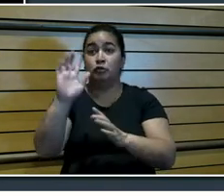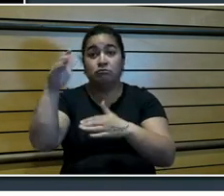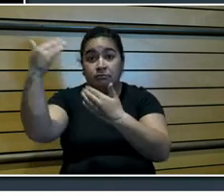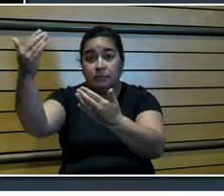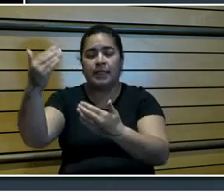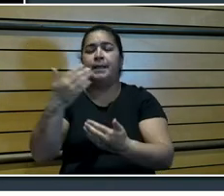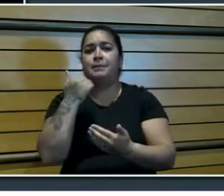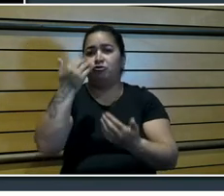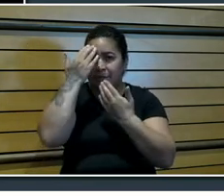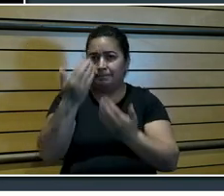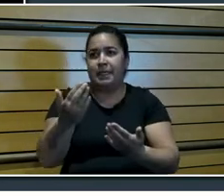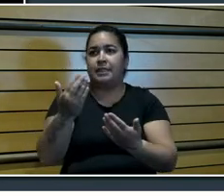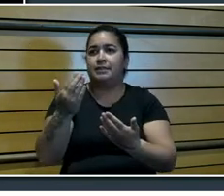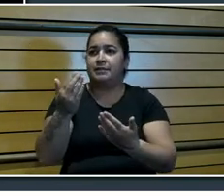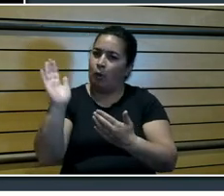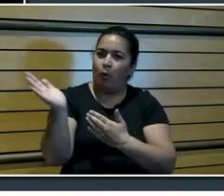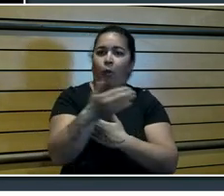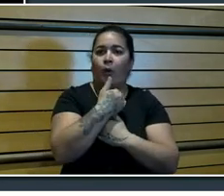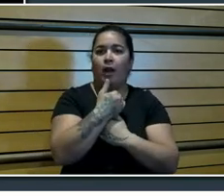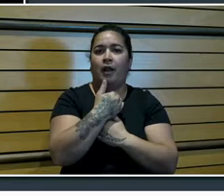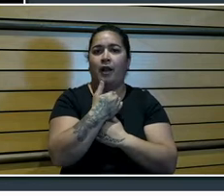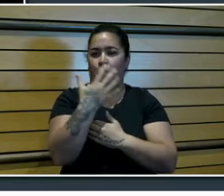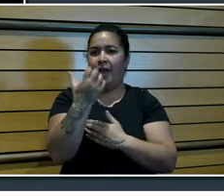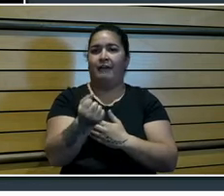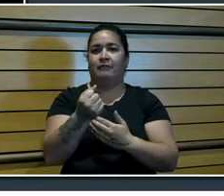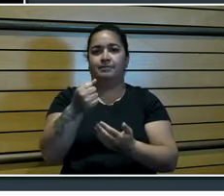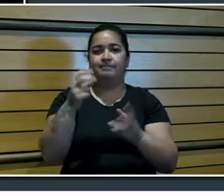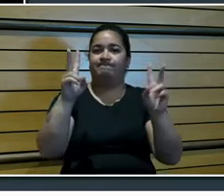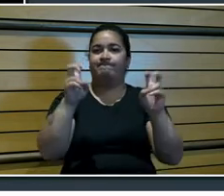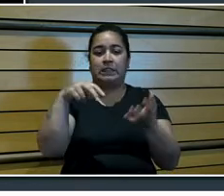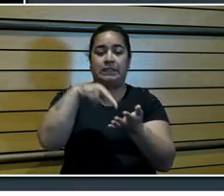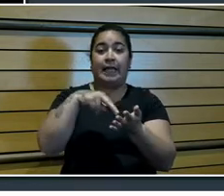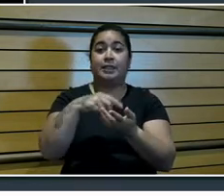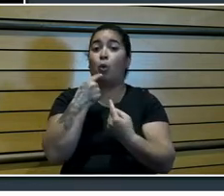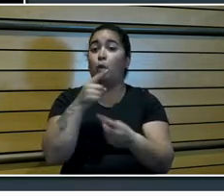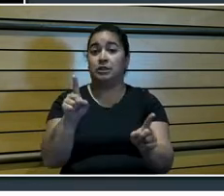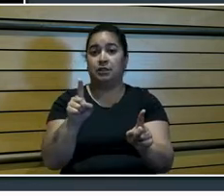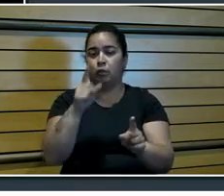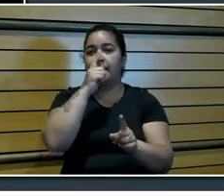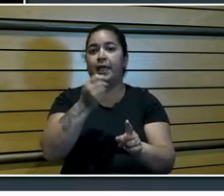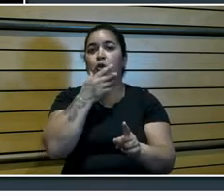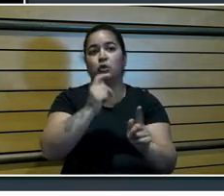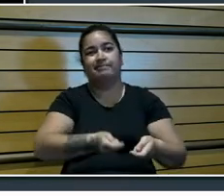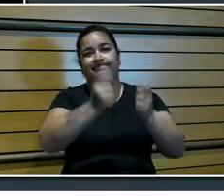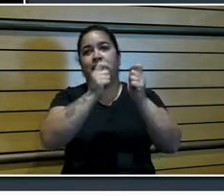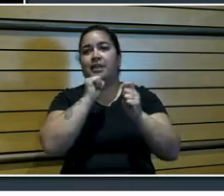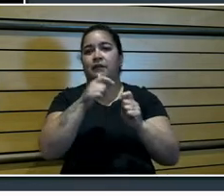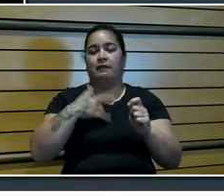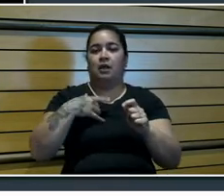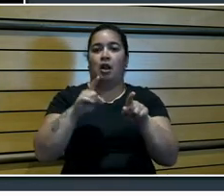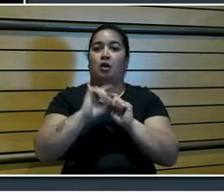that are in the room. We do have standing orders which can be invoked if we feel that the behaviour is